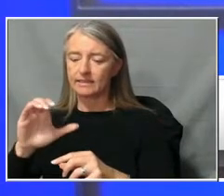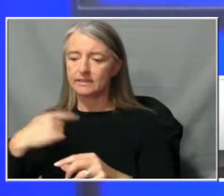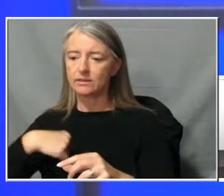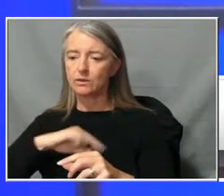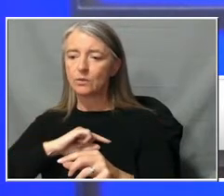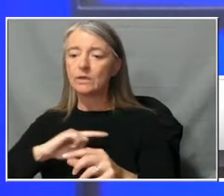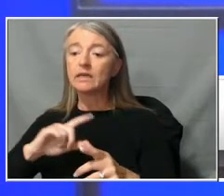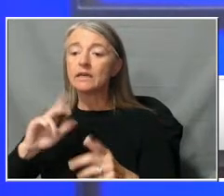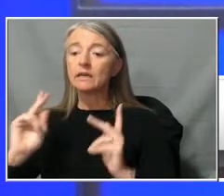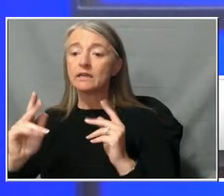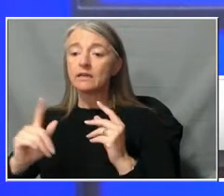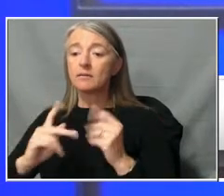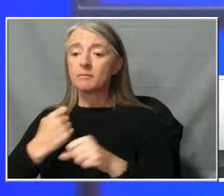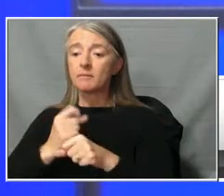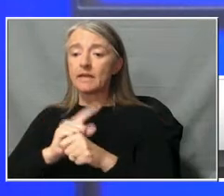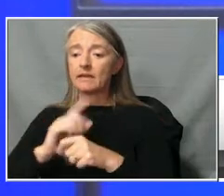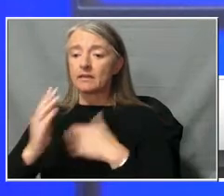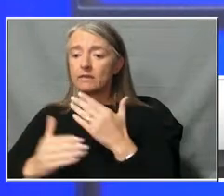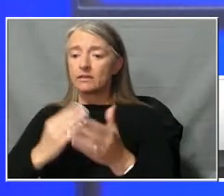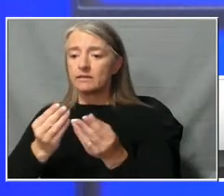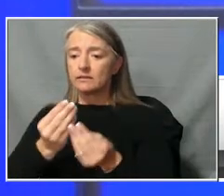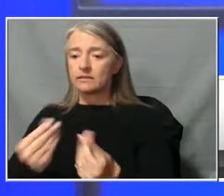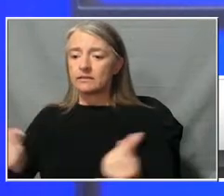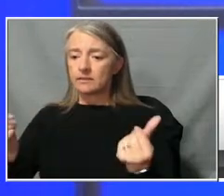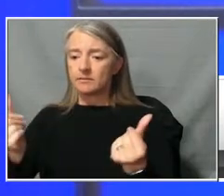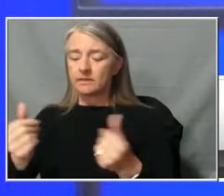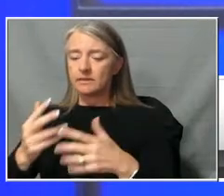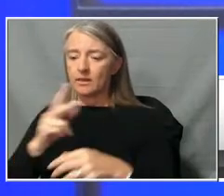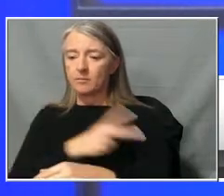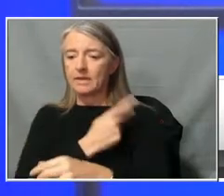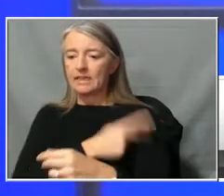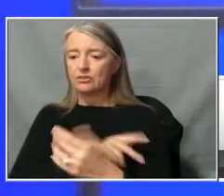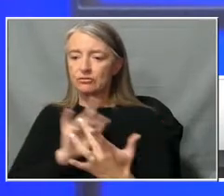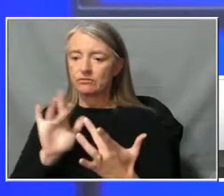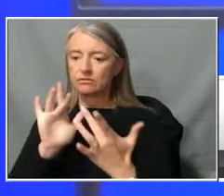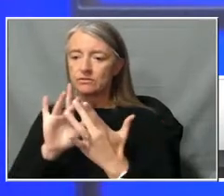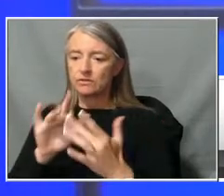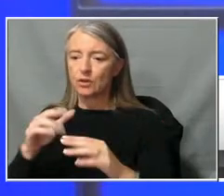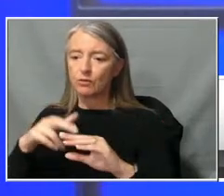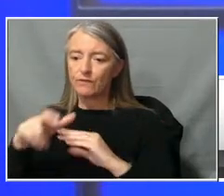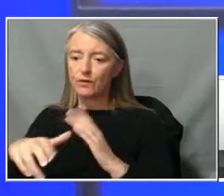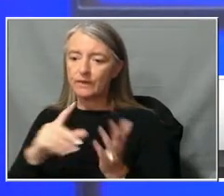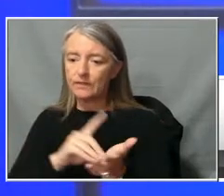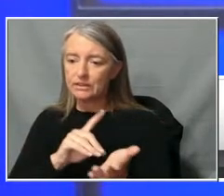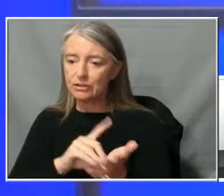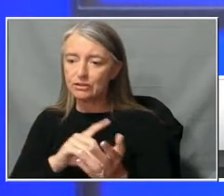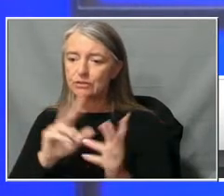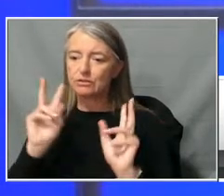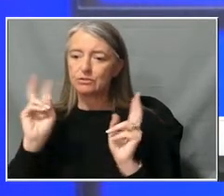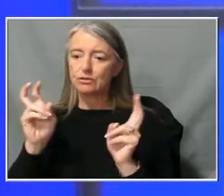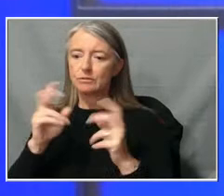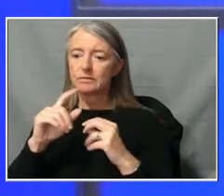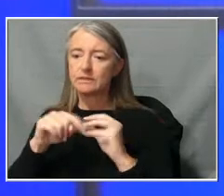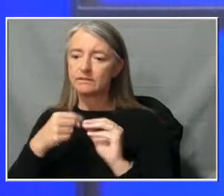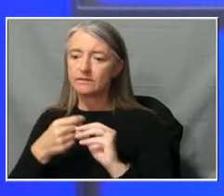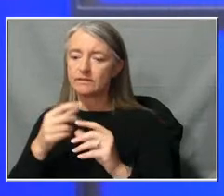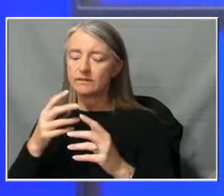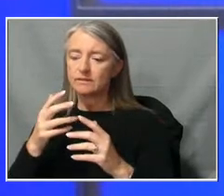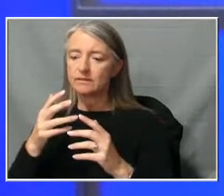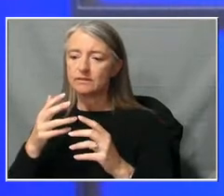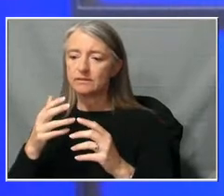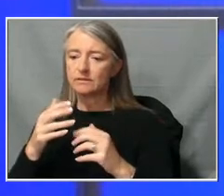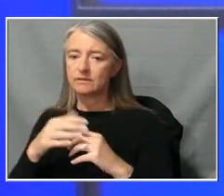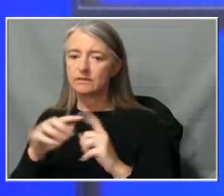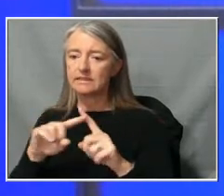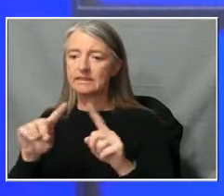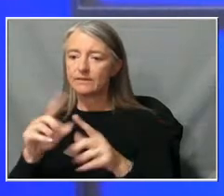that process seamless, whether it's a patient reaching out or whether it's a referring physician, in terms of facilitating record collection, setting